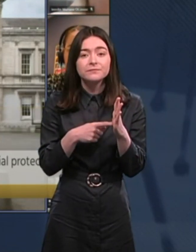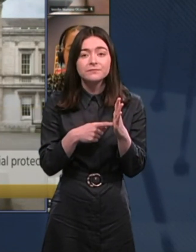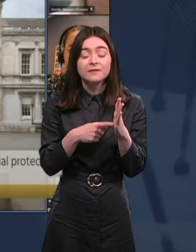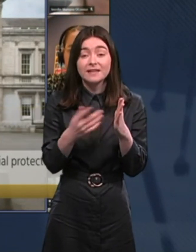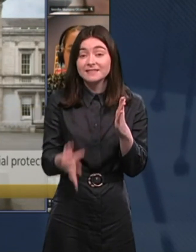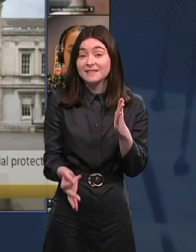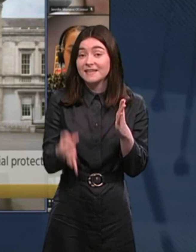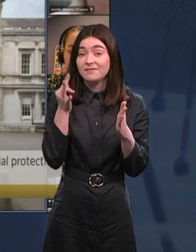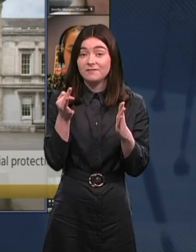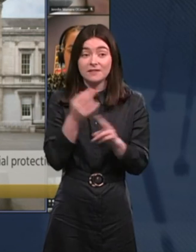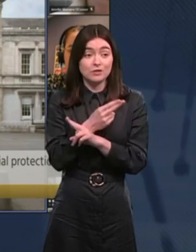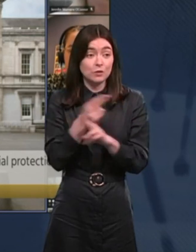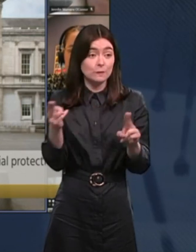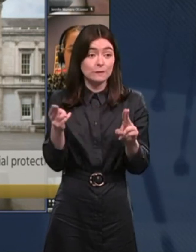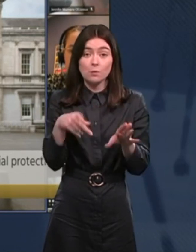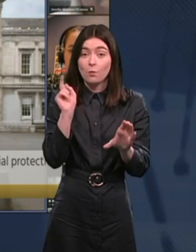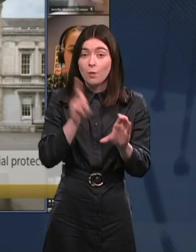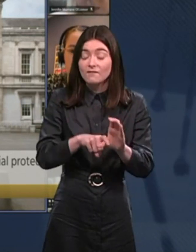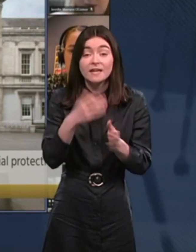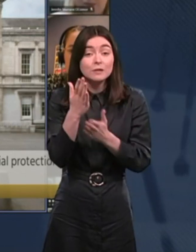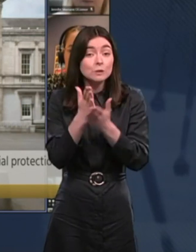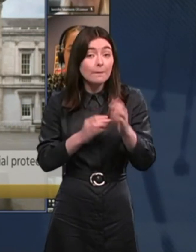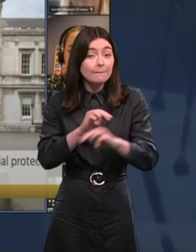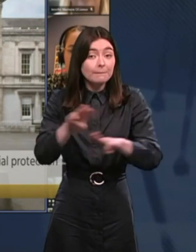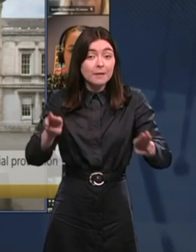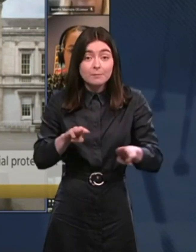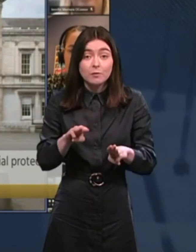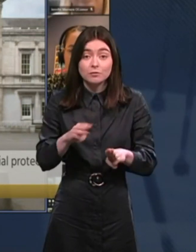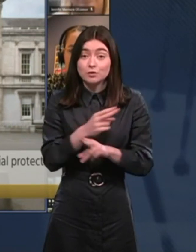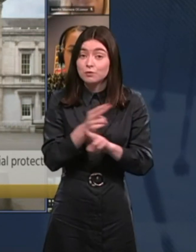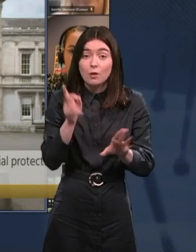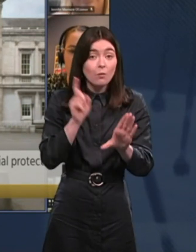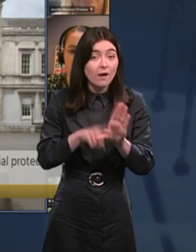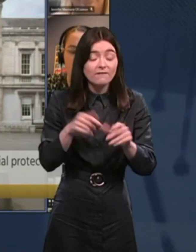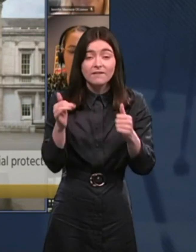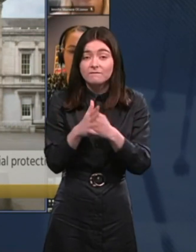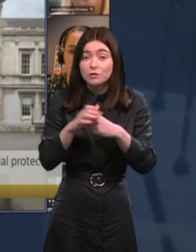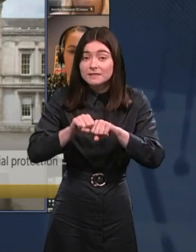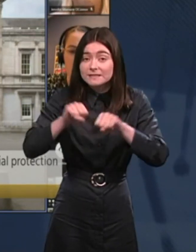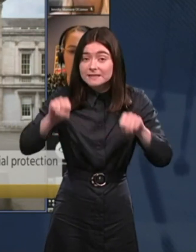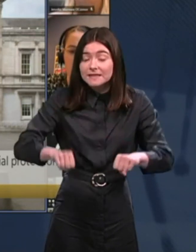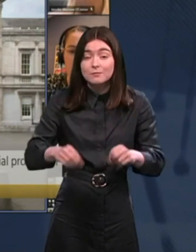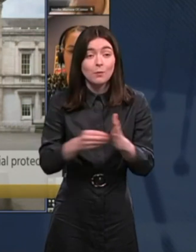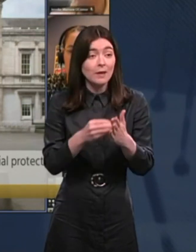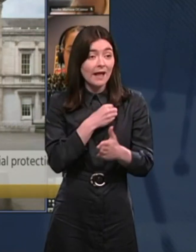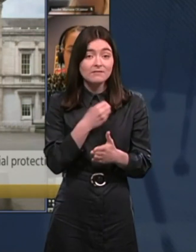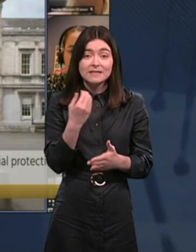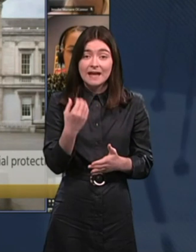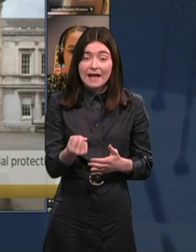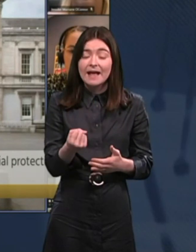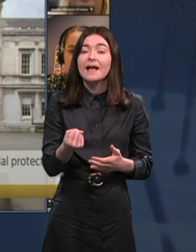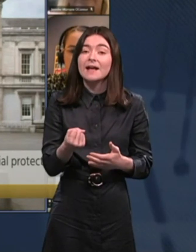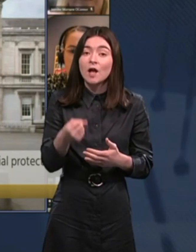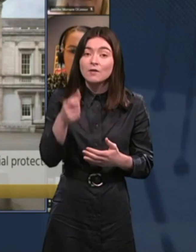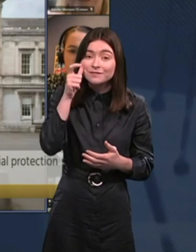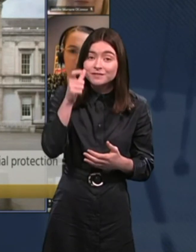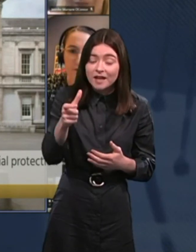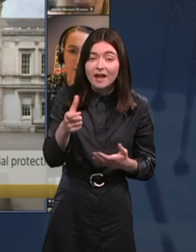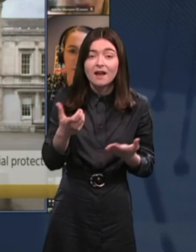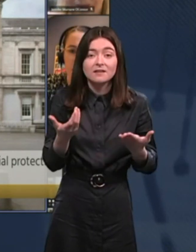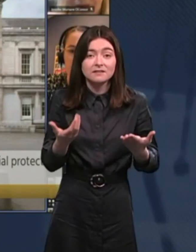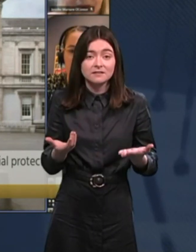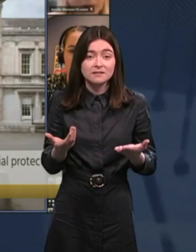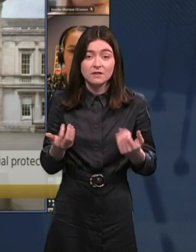if they don't meet them, and some people don't actually meet the conditions of the scheme, we have to have checks